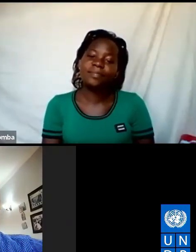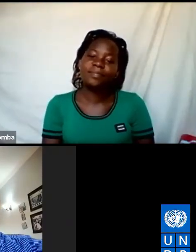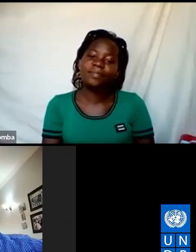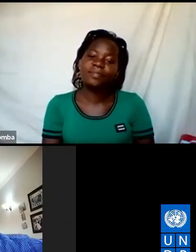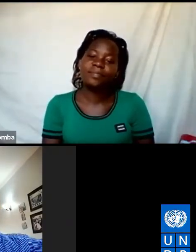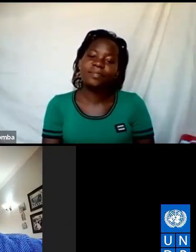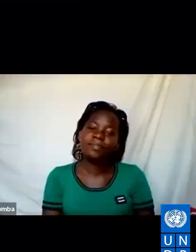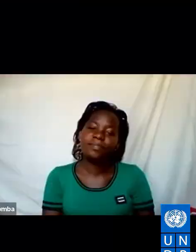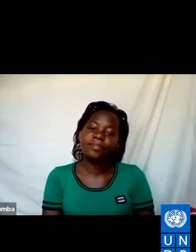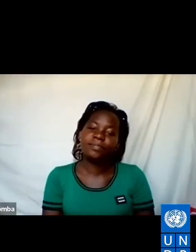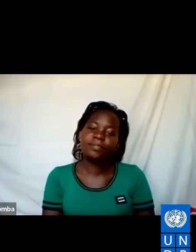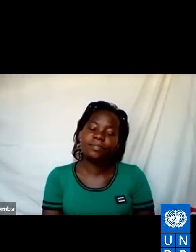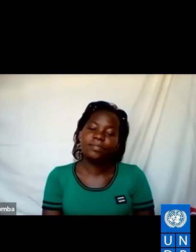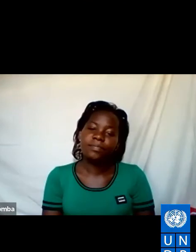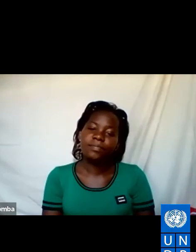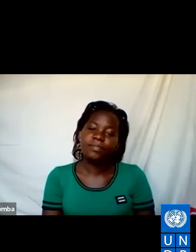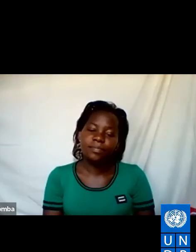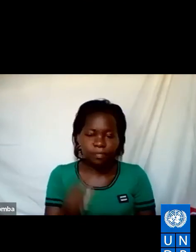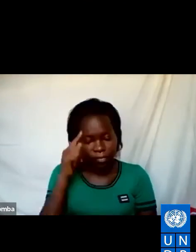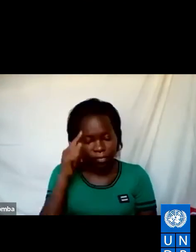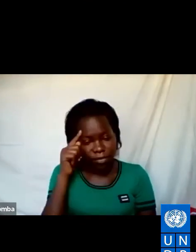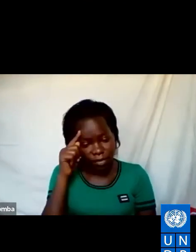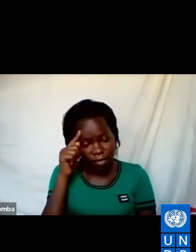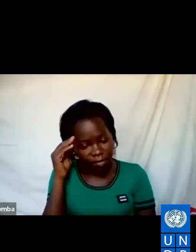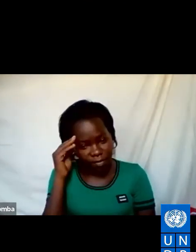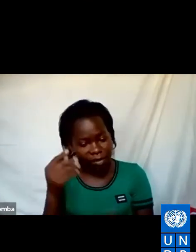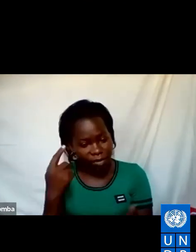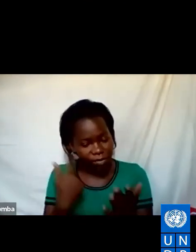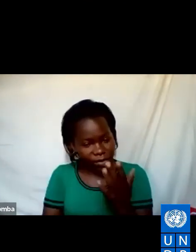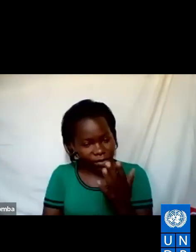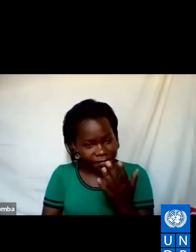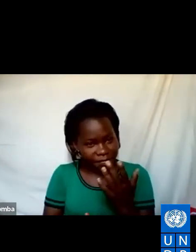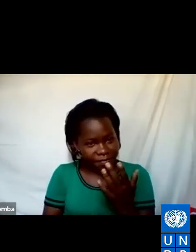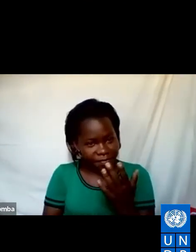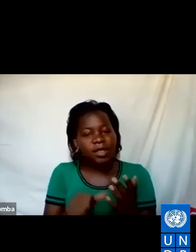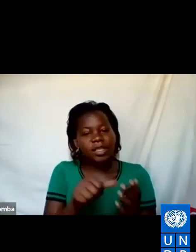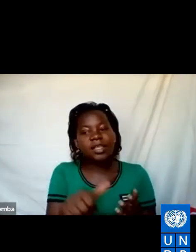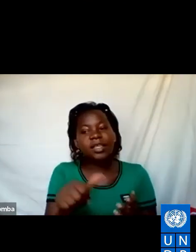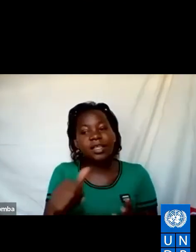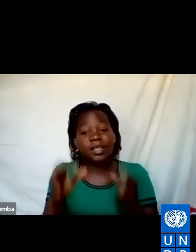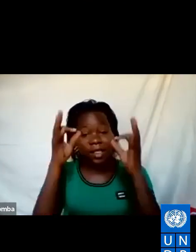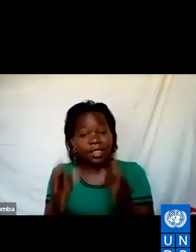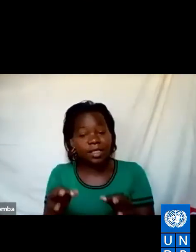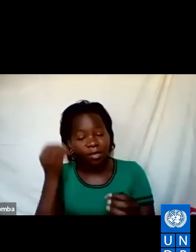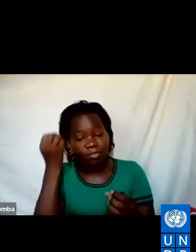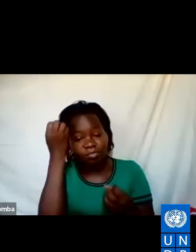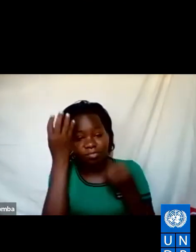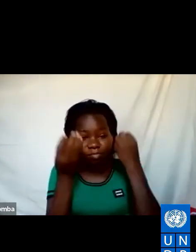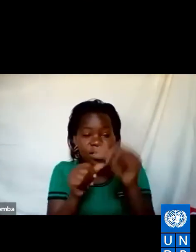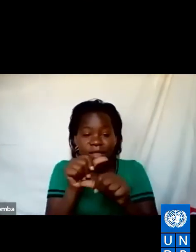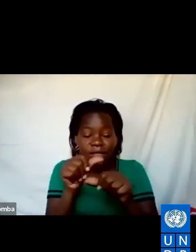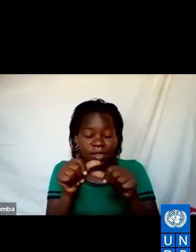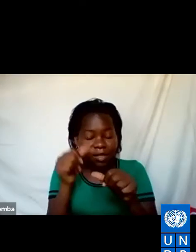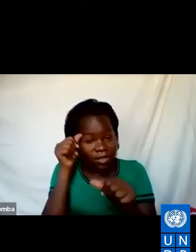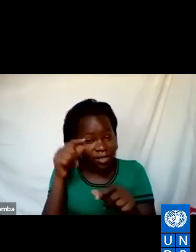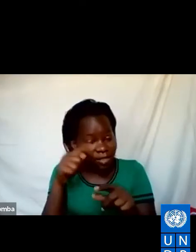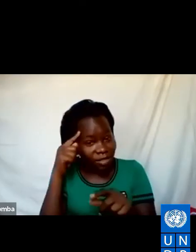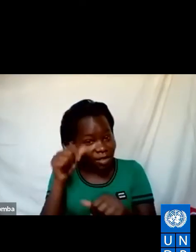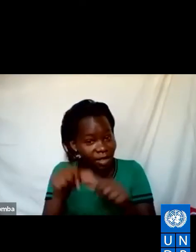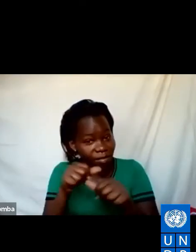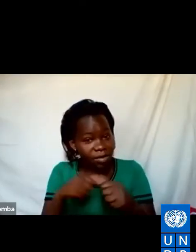I think the message out of this is that whatever you're innovating, think of a challenge. Think of a